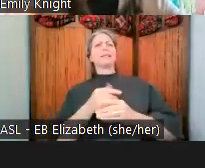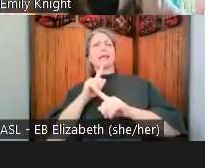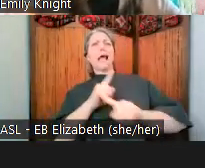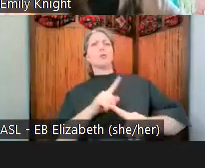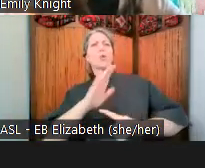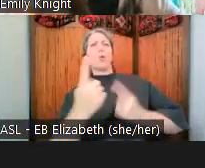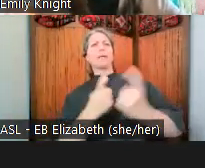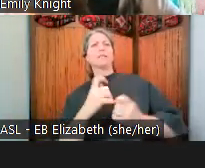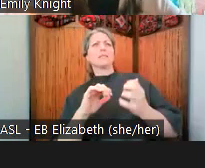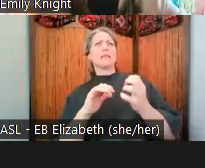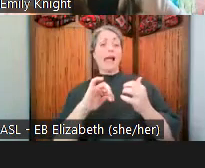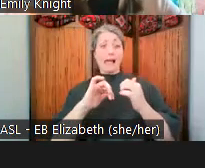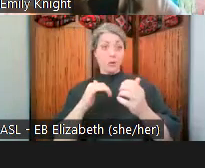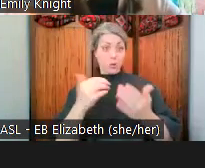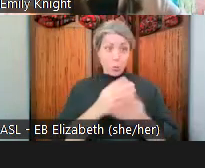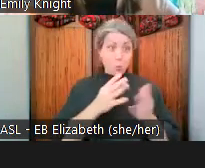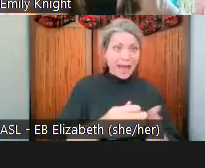new and really informative.